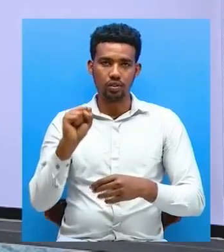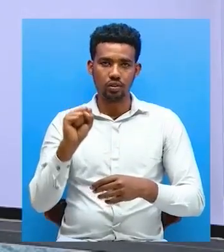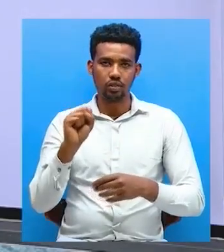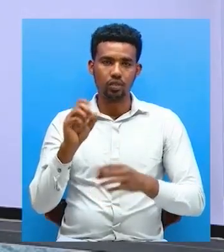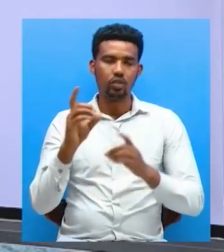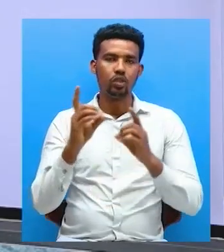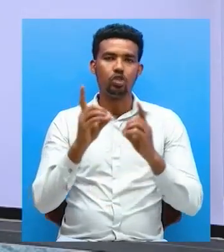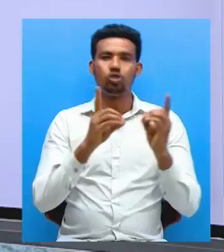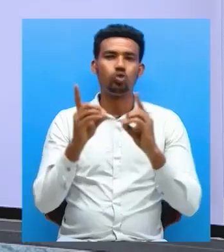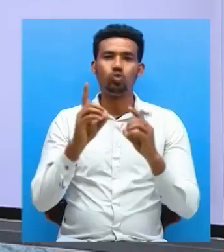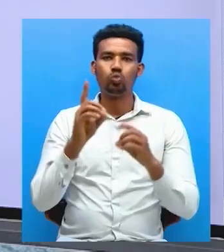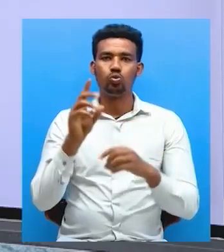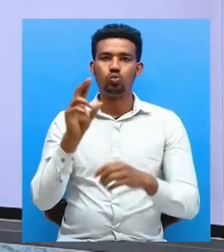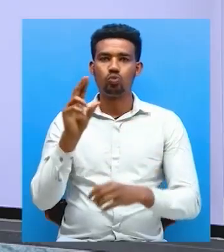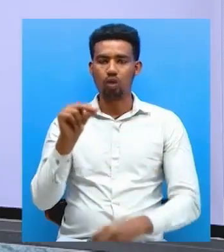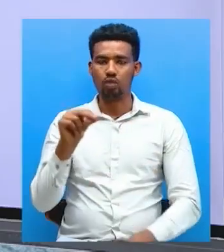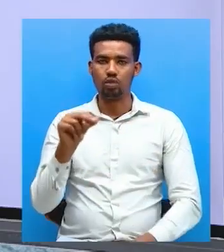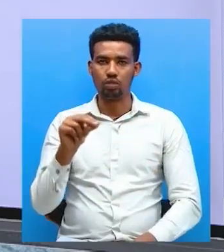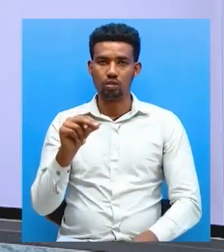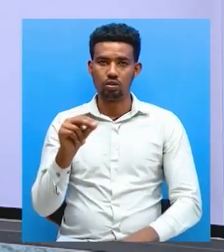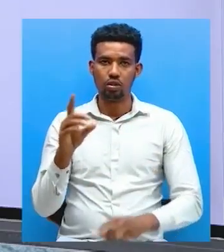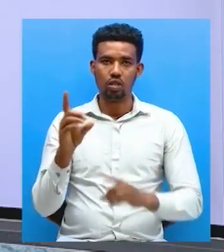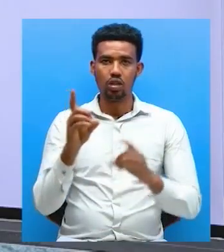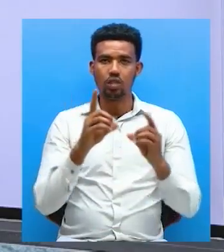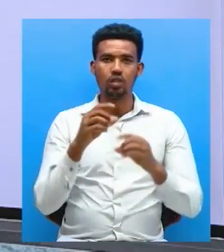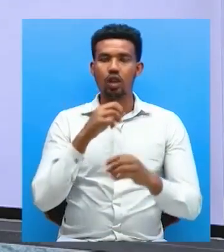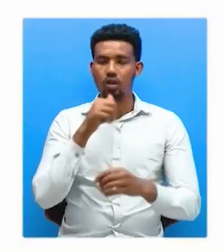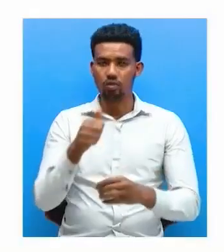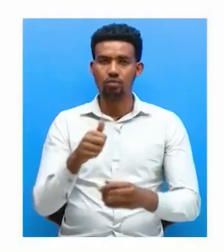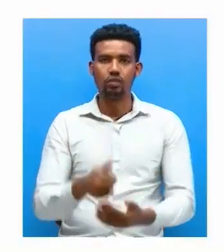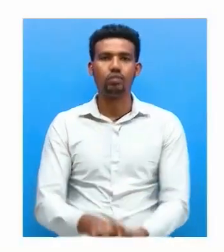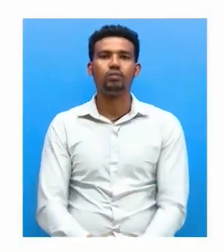not, don't, we can say, does not,